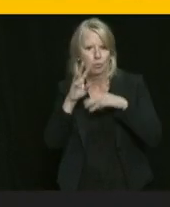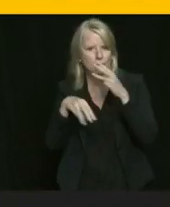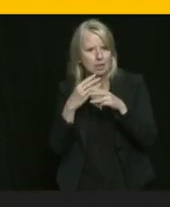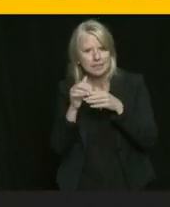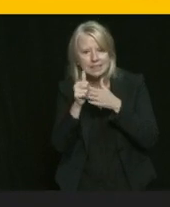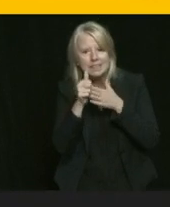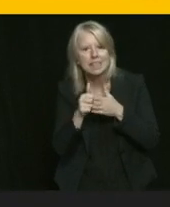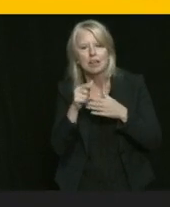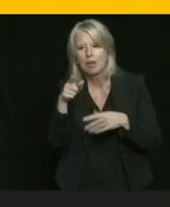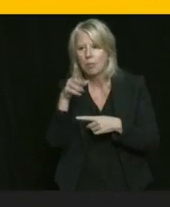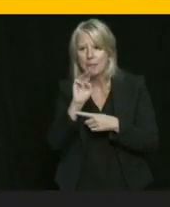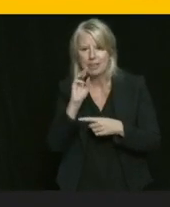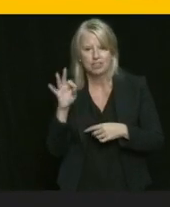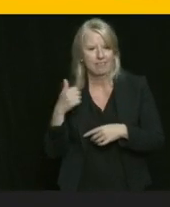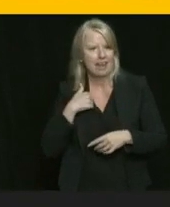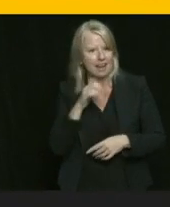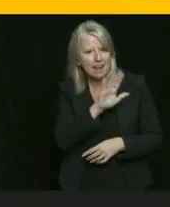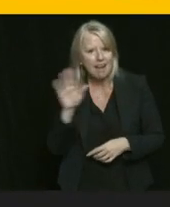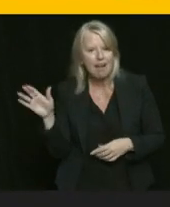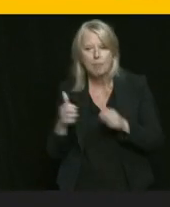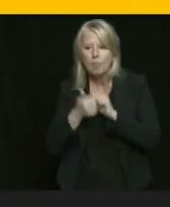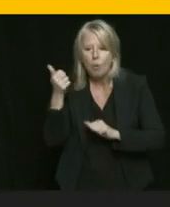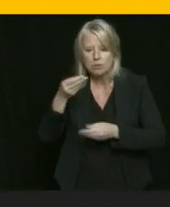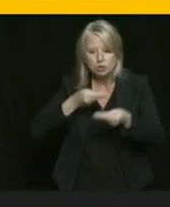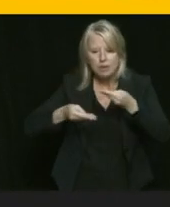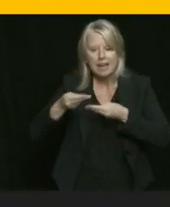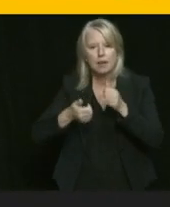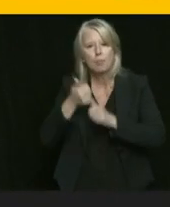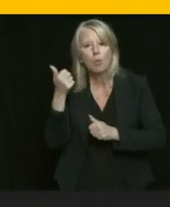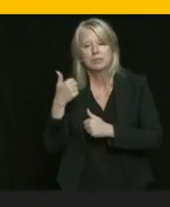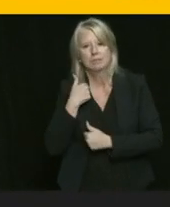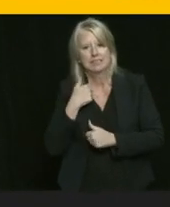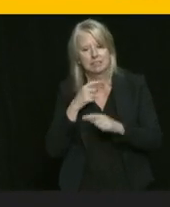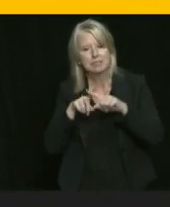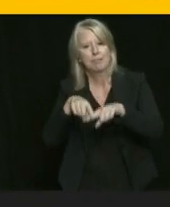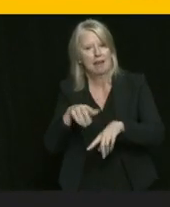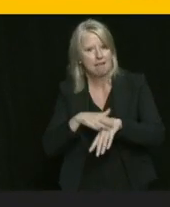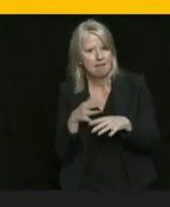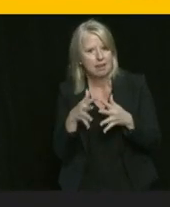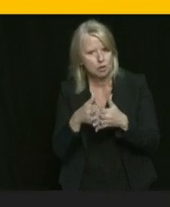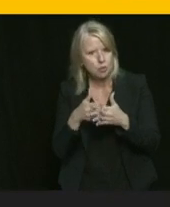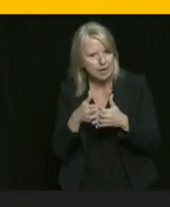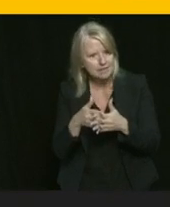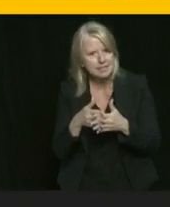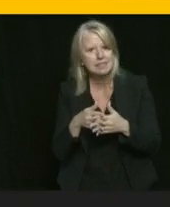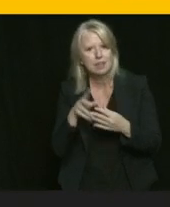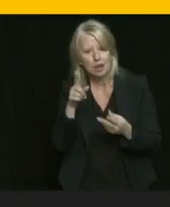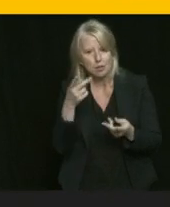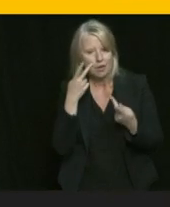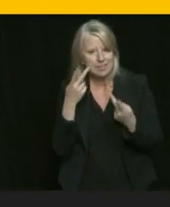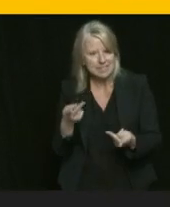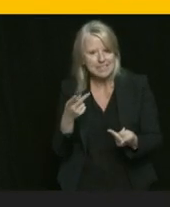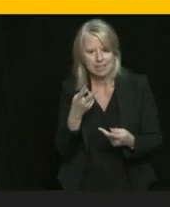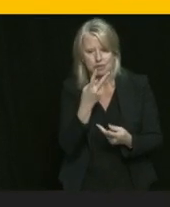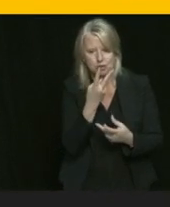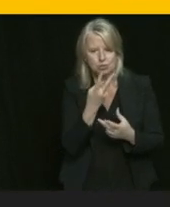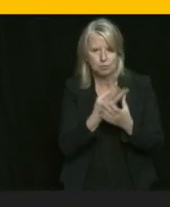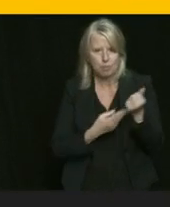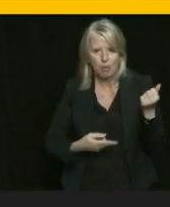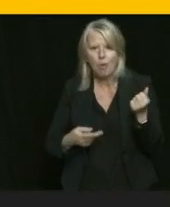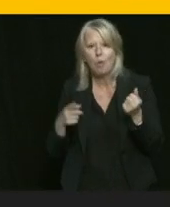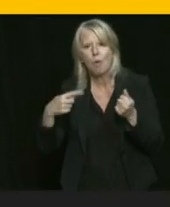Minister of the country that has the most trade, the most military dependence on the United States. You've watched these two campaigns unfold,